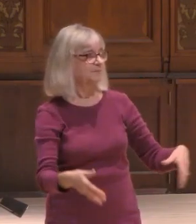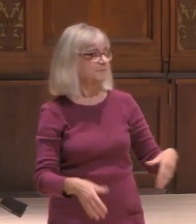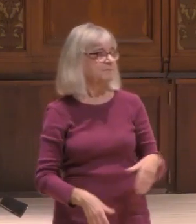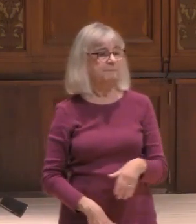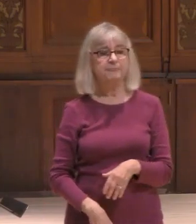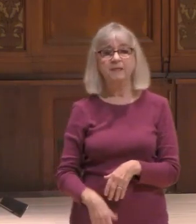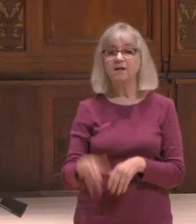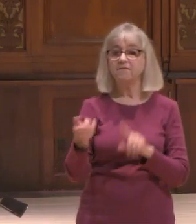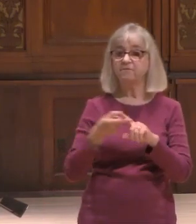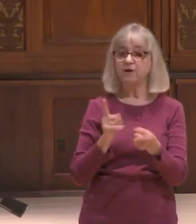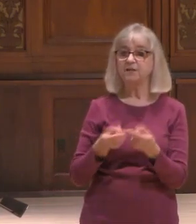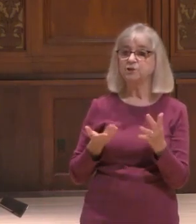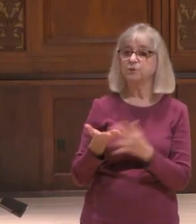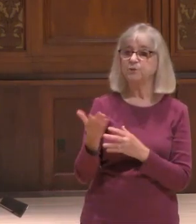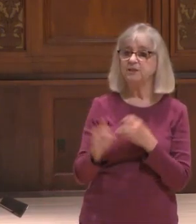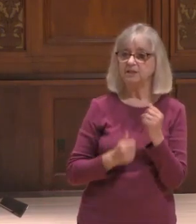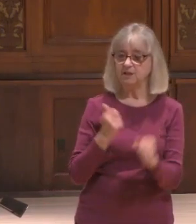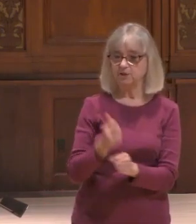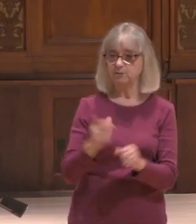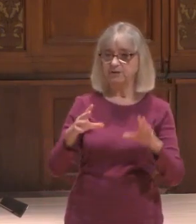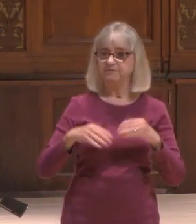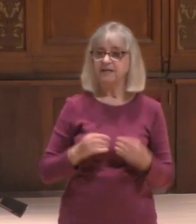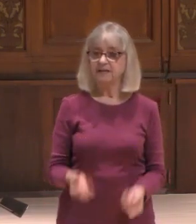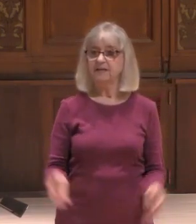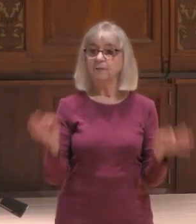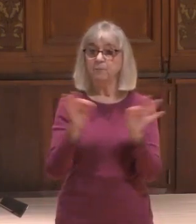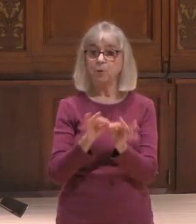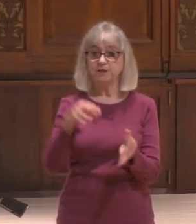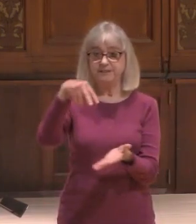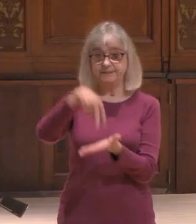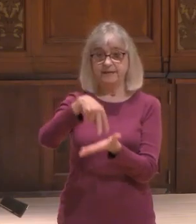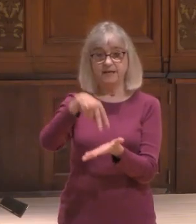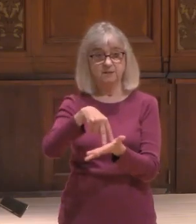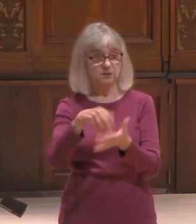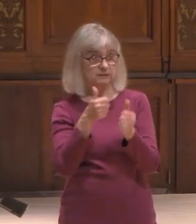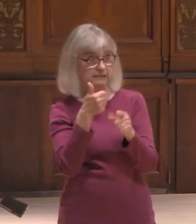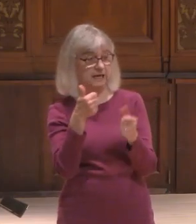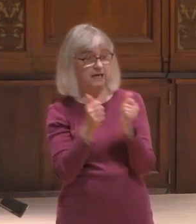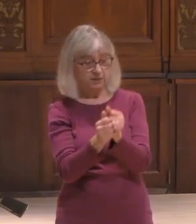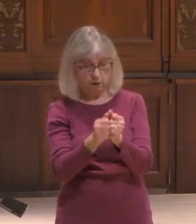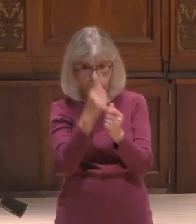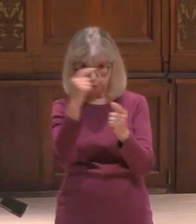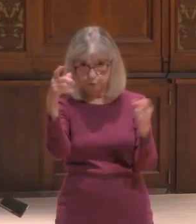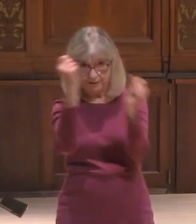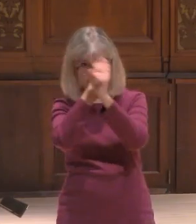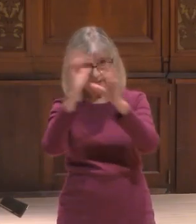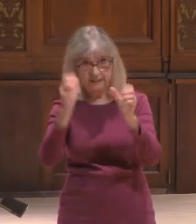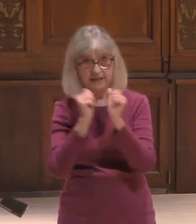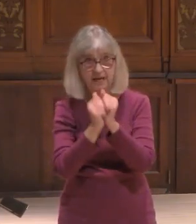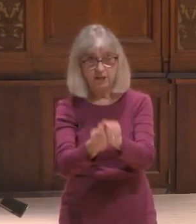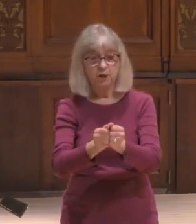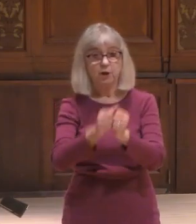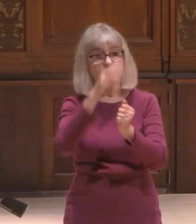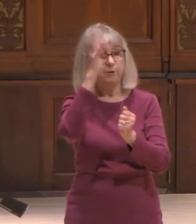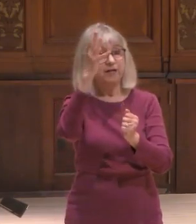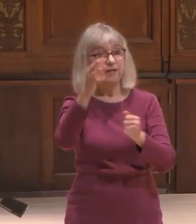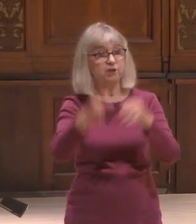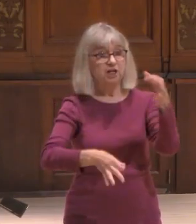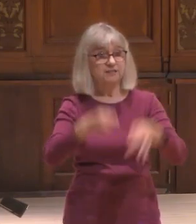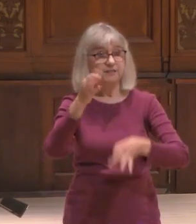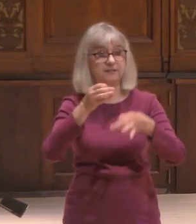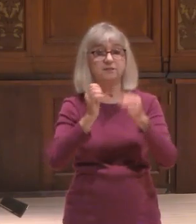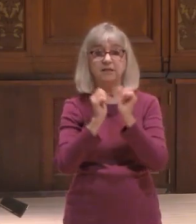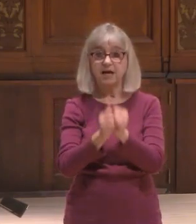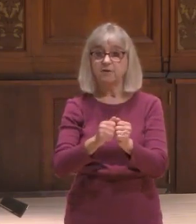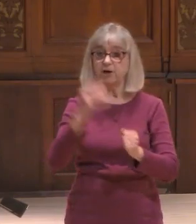Friends, over the years, we've taken important stands together. We've dreamed together. We've created justice together. And a beautiful parish, modeling